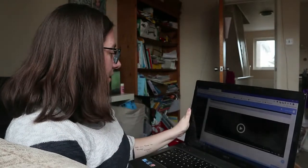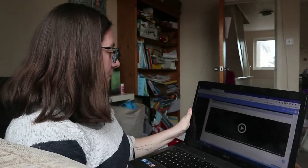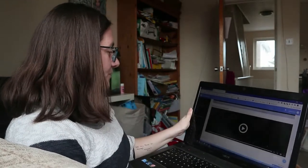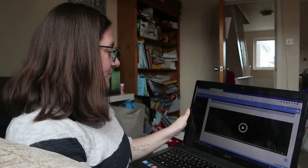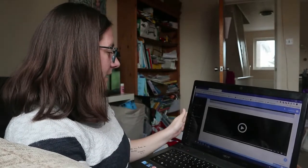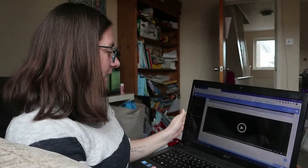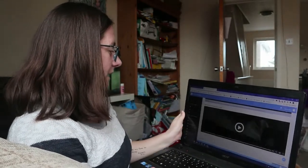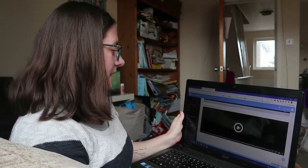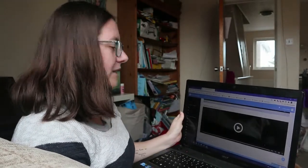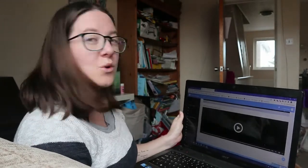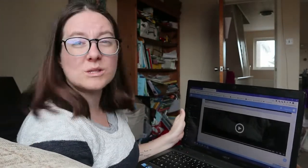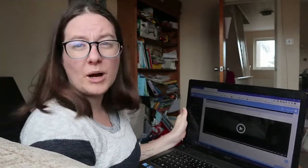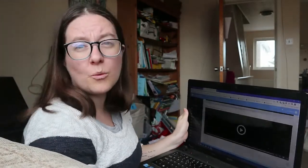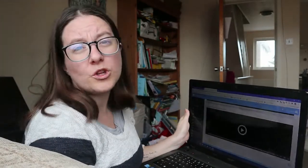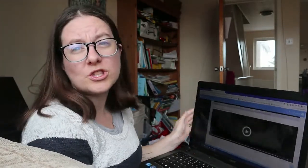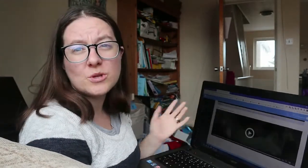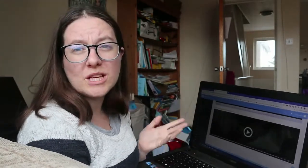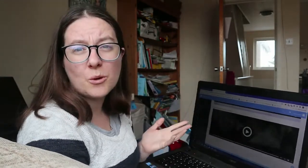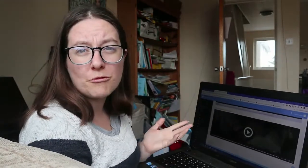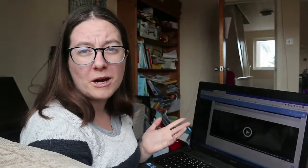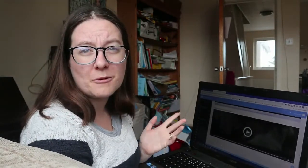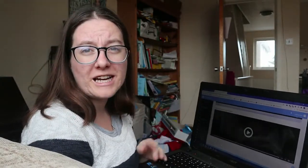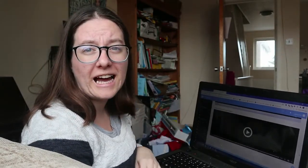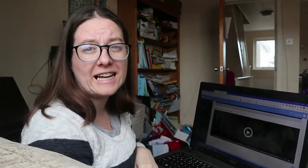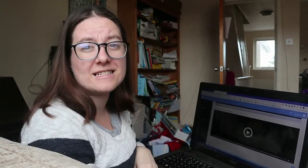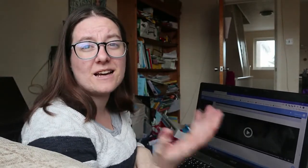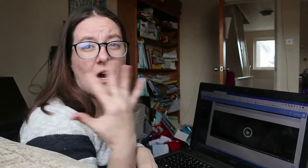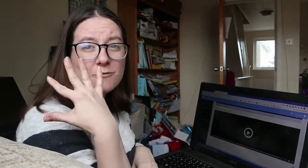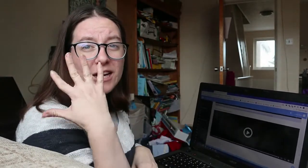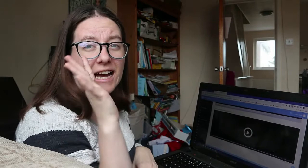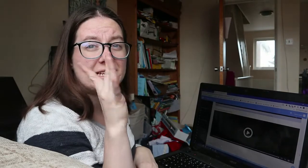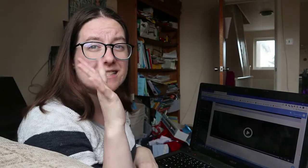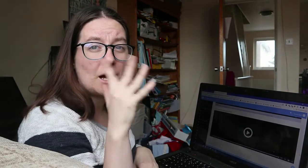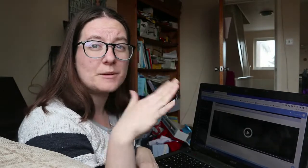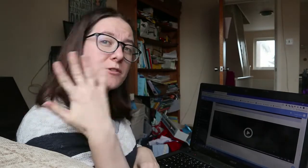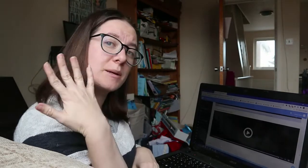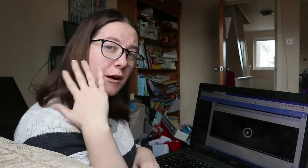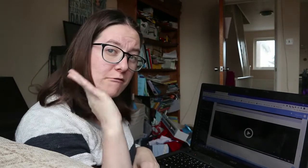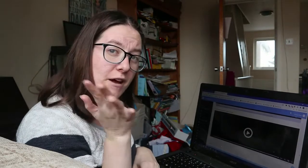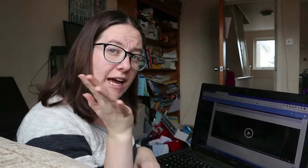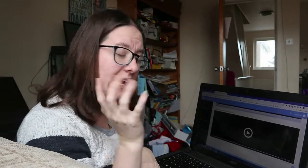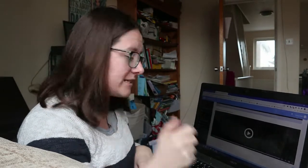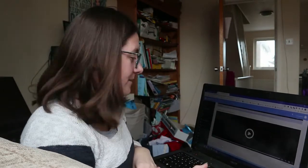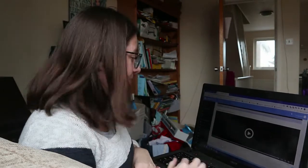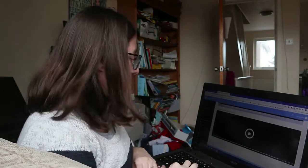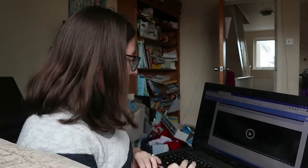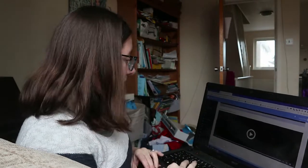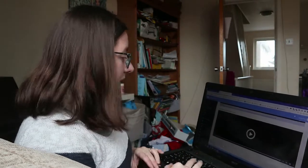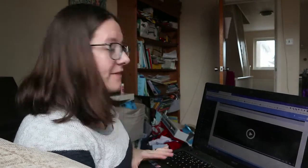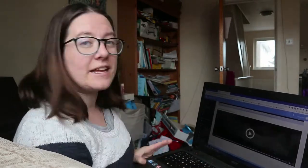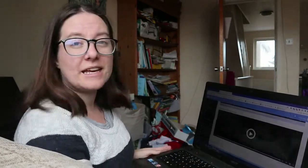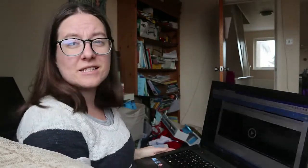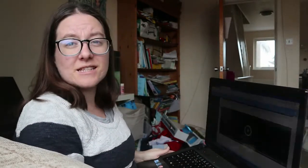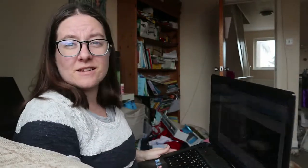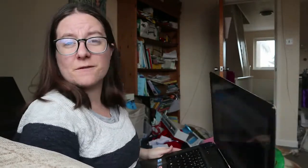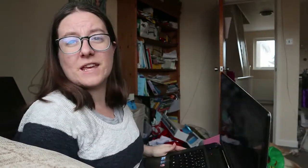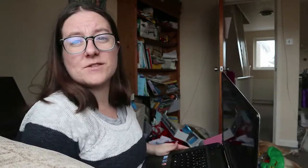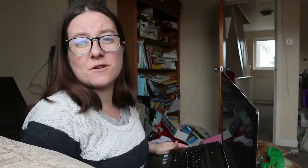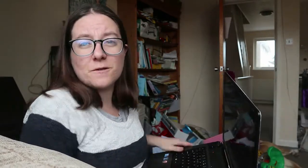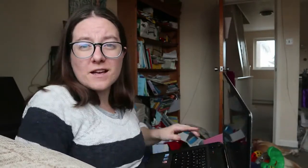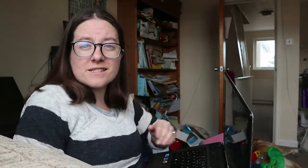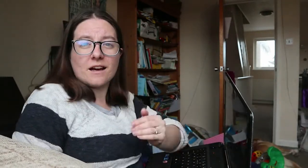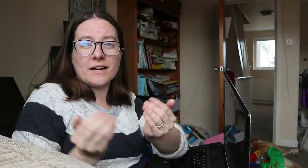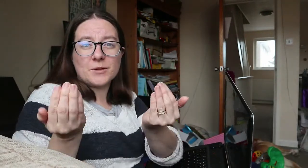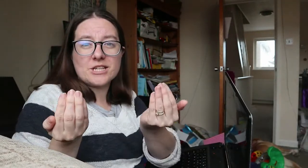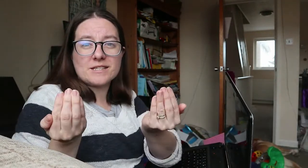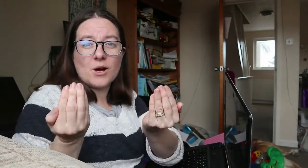So, it talks about using your primary hand. I'm right-handed, so I'm going to be using my right hand. And then it gives